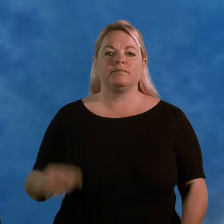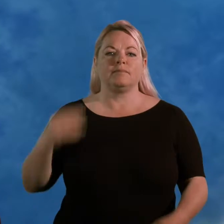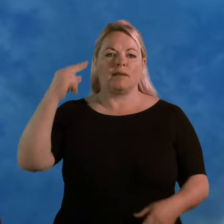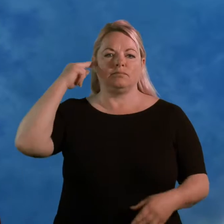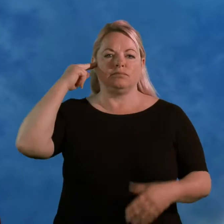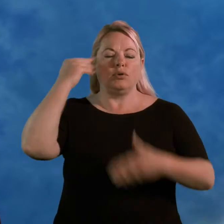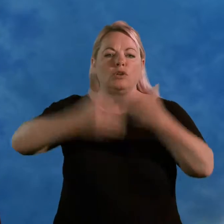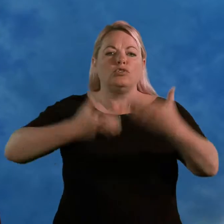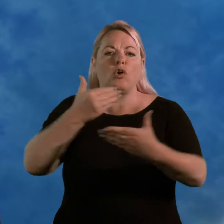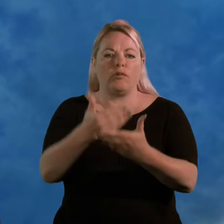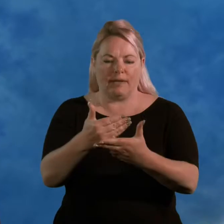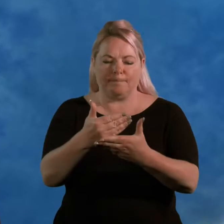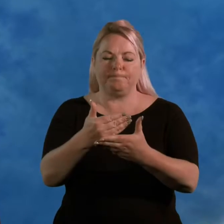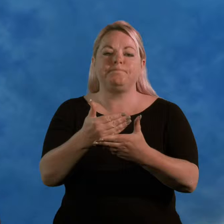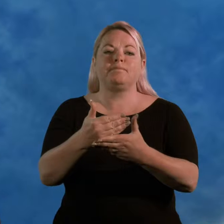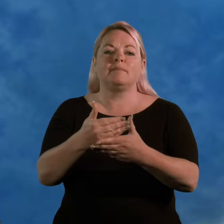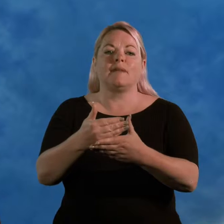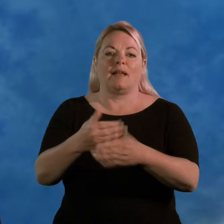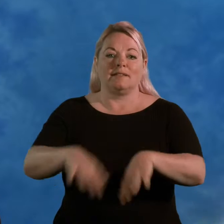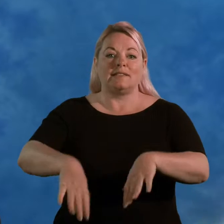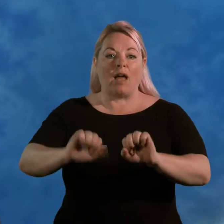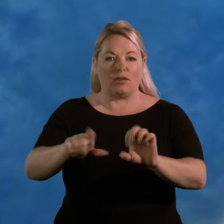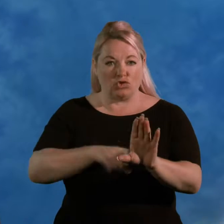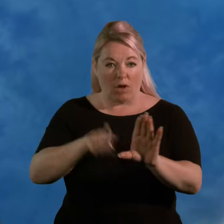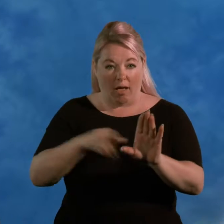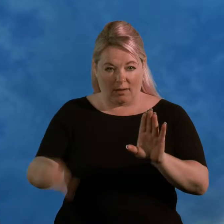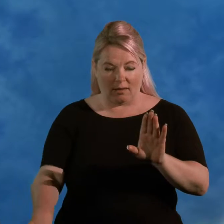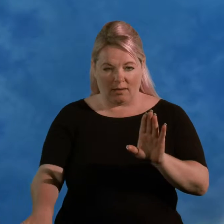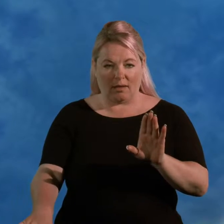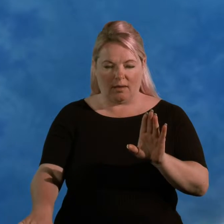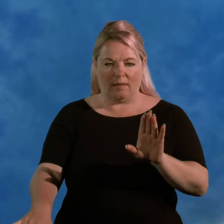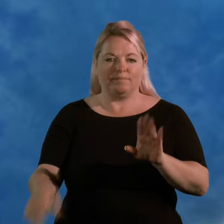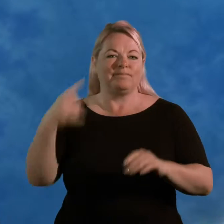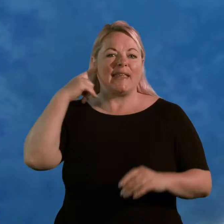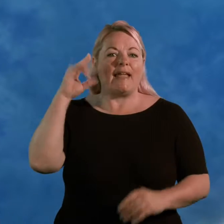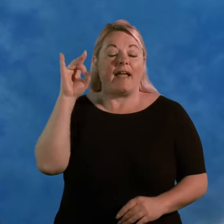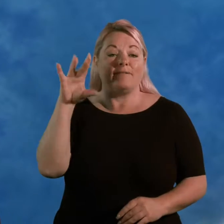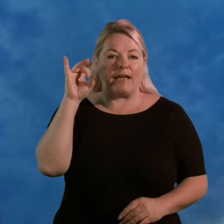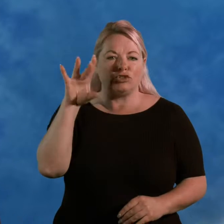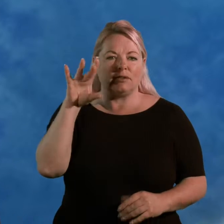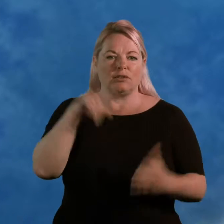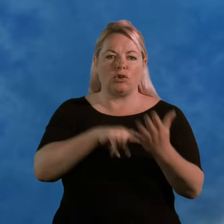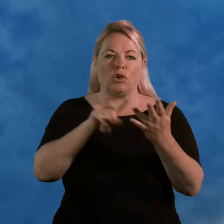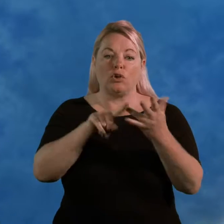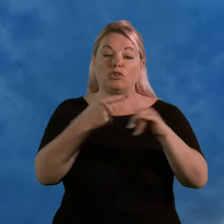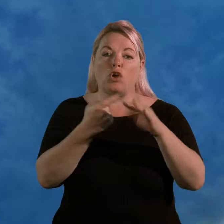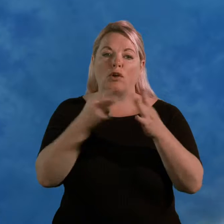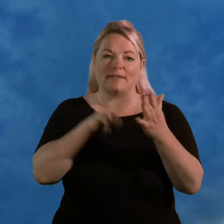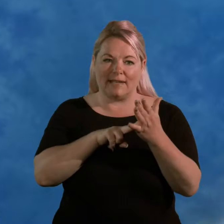My hearing story really starts in infancy, where toxins released by ear